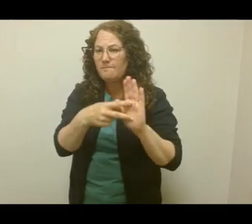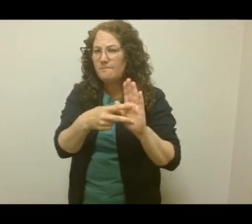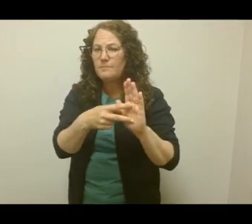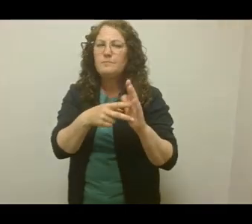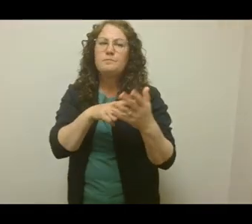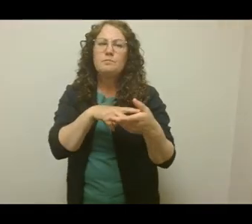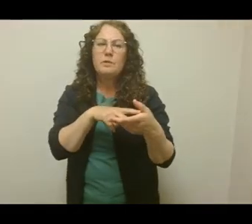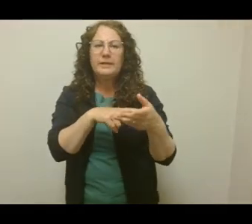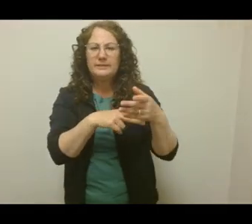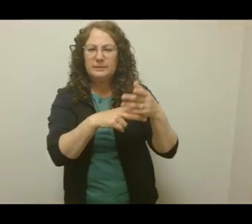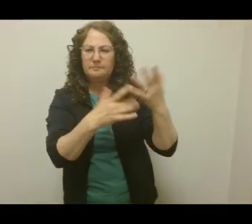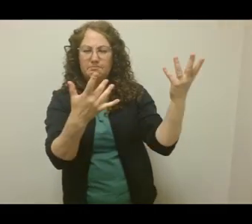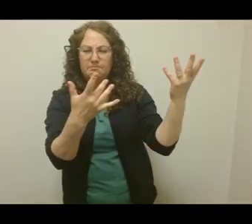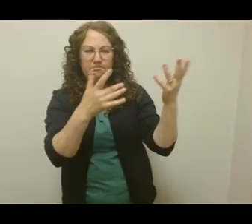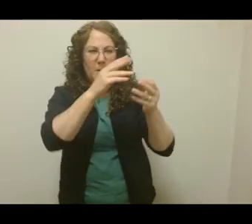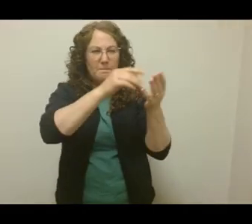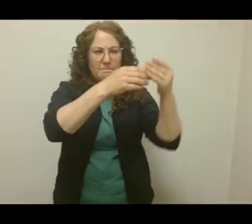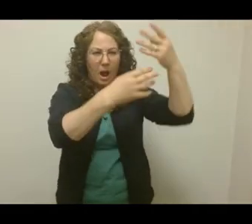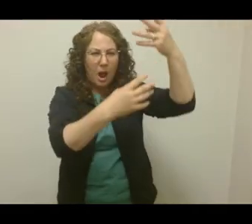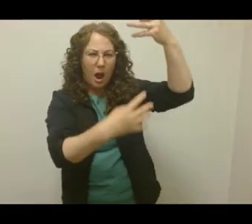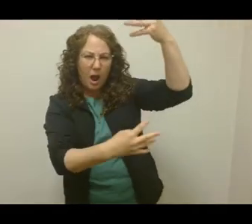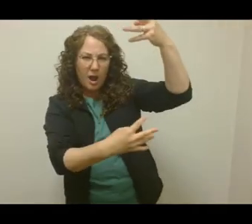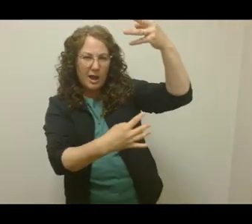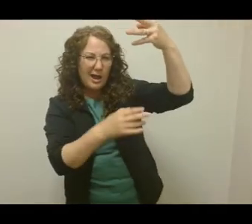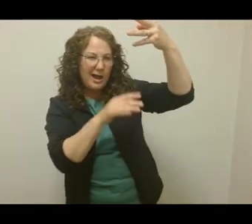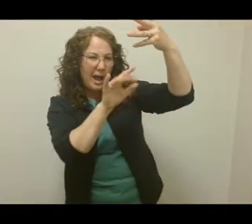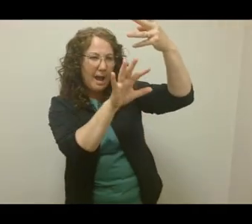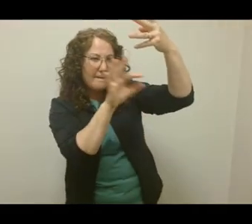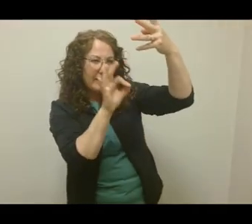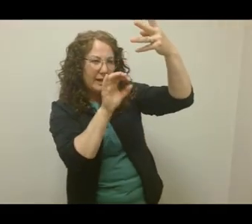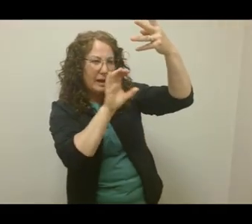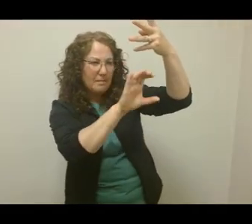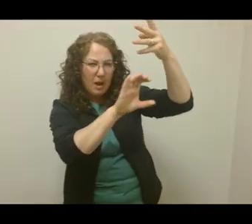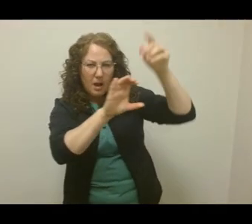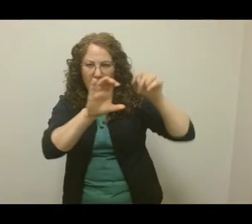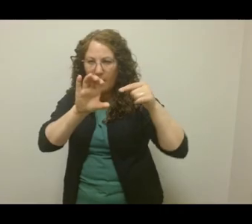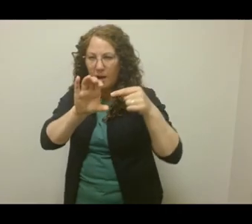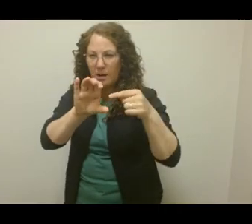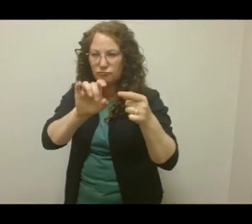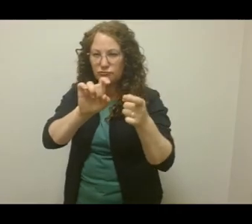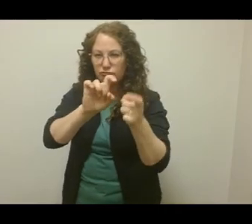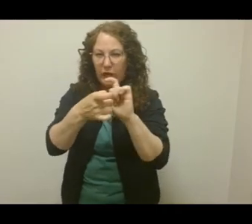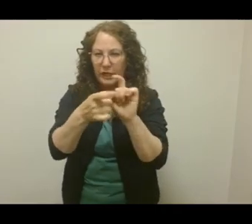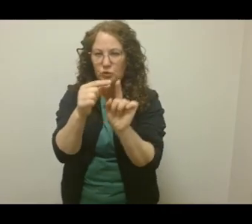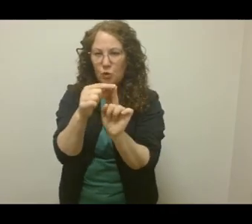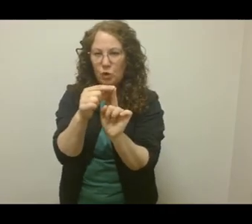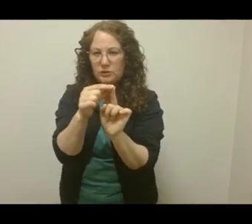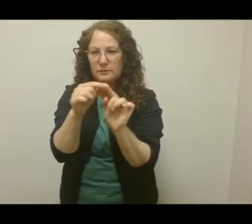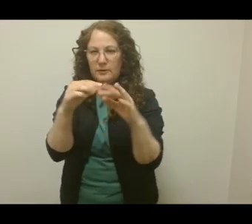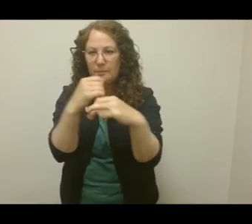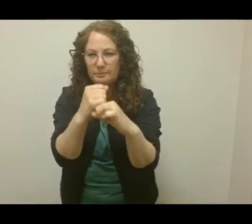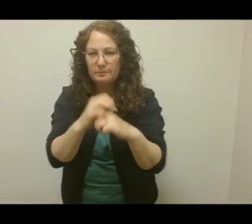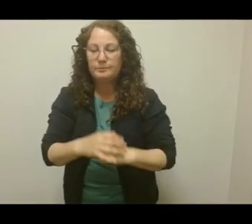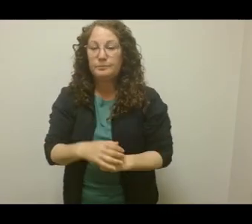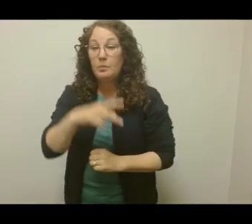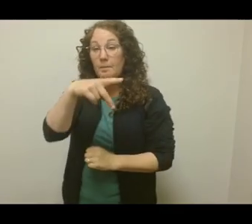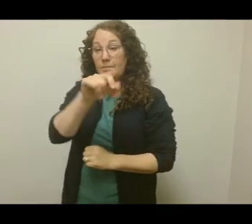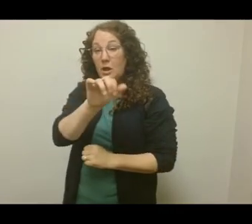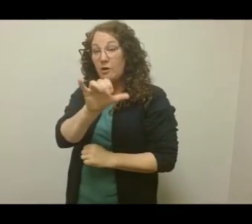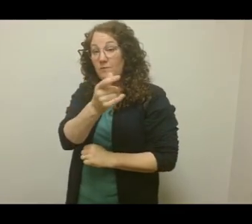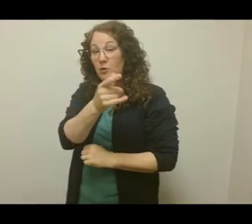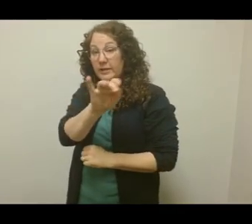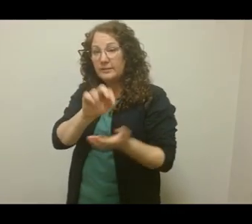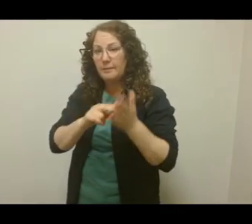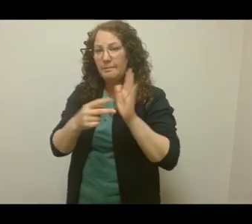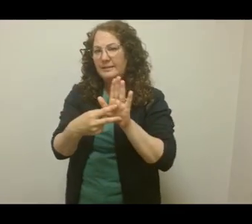restating specific details or ideas from a source in the writer's own words. Paraphrases are usually about the same